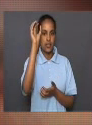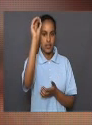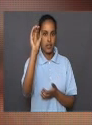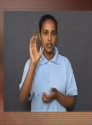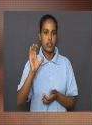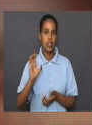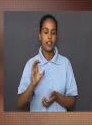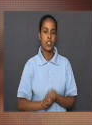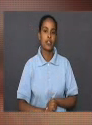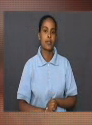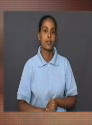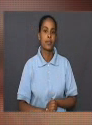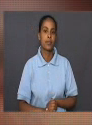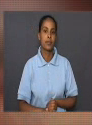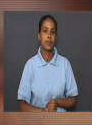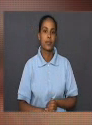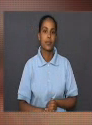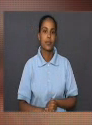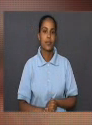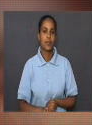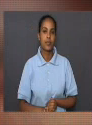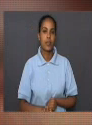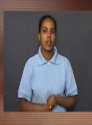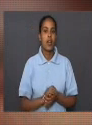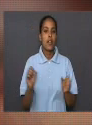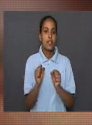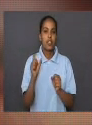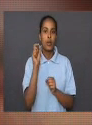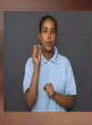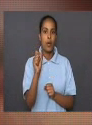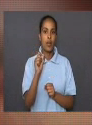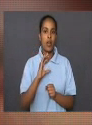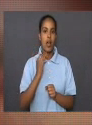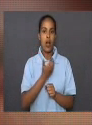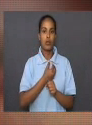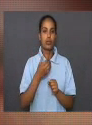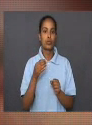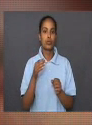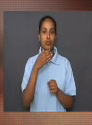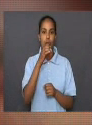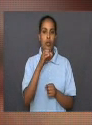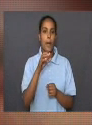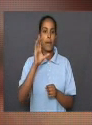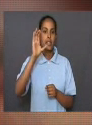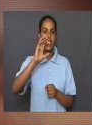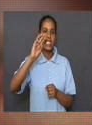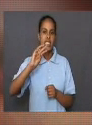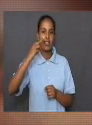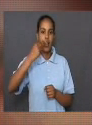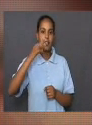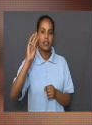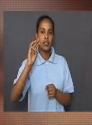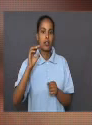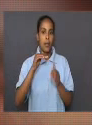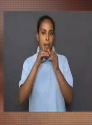2.33 degrees Celsius. The freezing point of our solute,